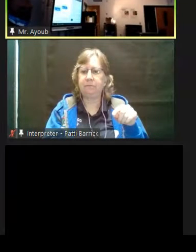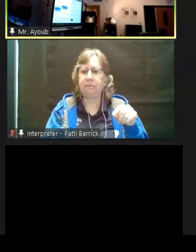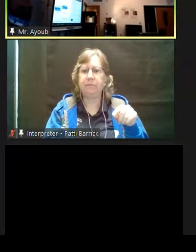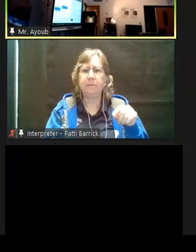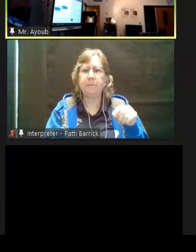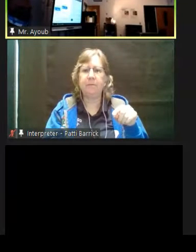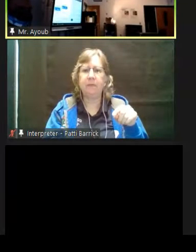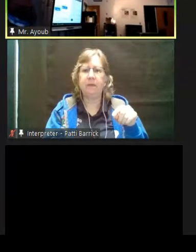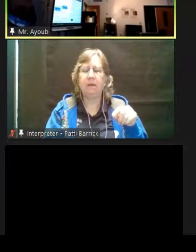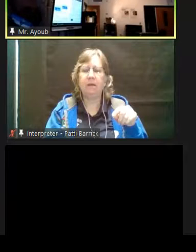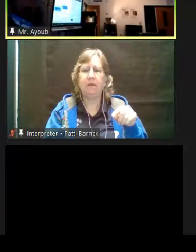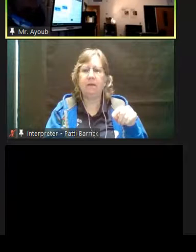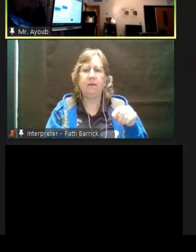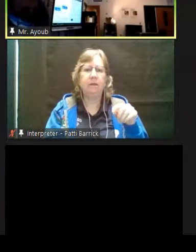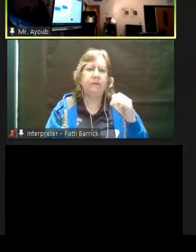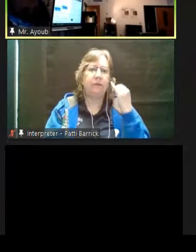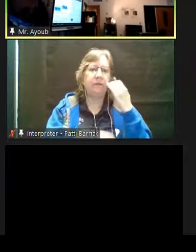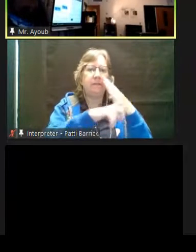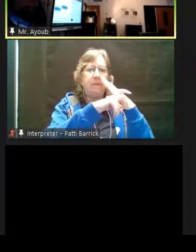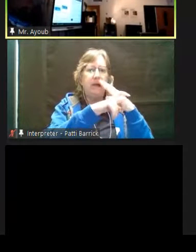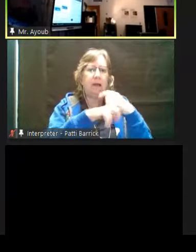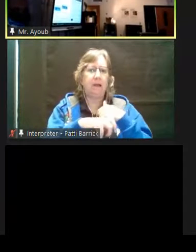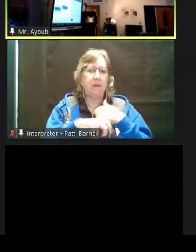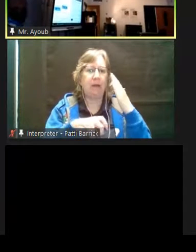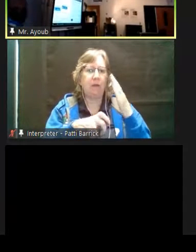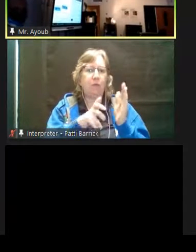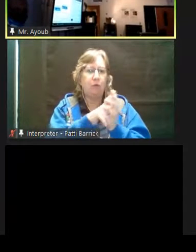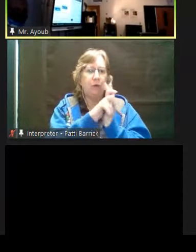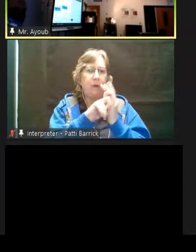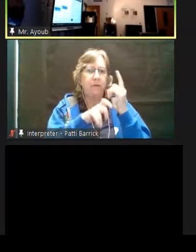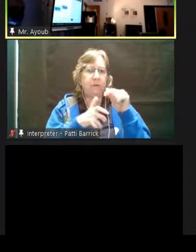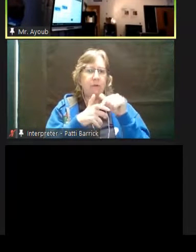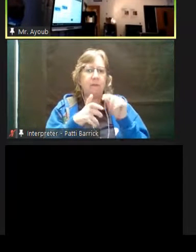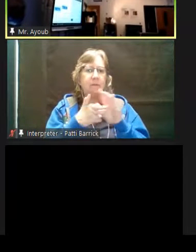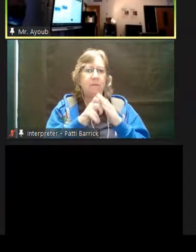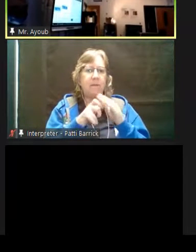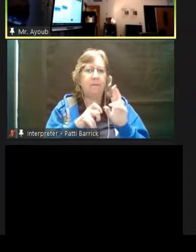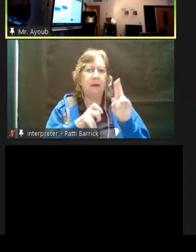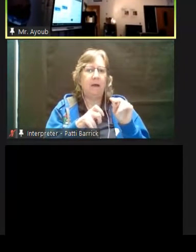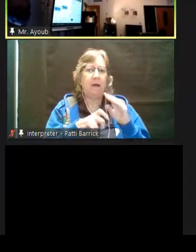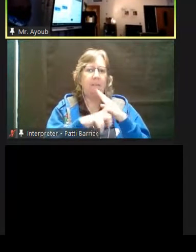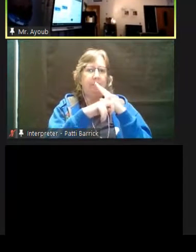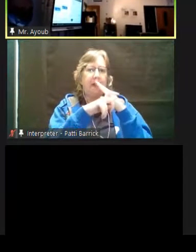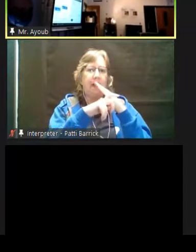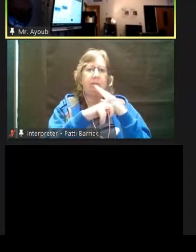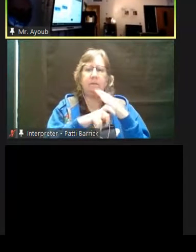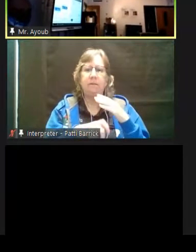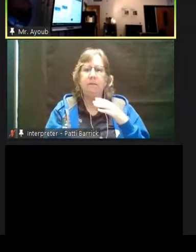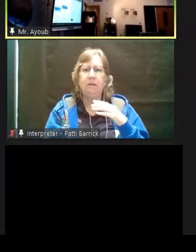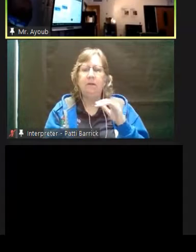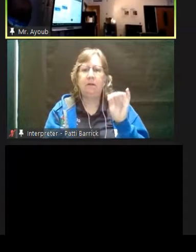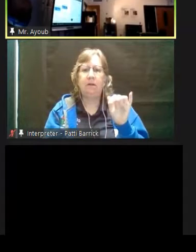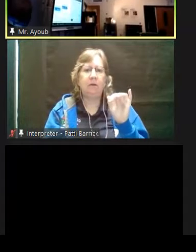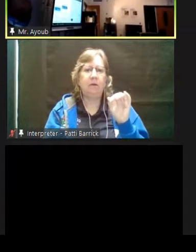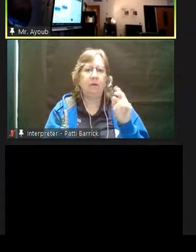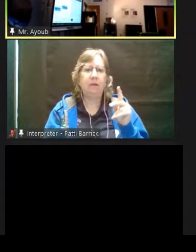So what it means is it's blocked. So what I'm going to do is I'm going to put in a request to get this unblocked. No wonder that nobody posted anything. So all